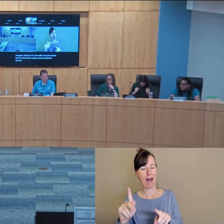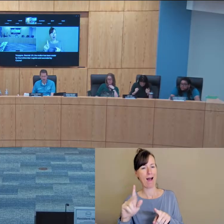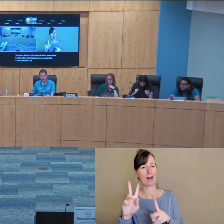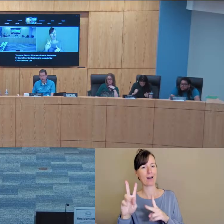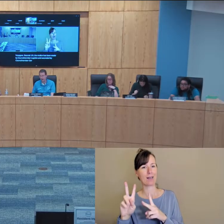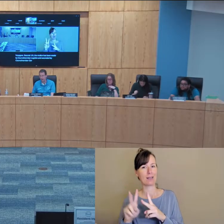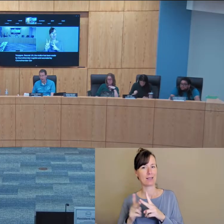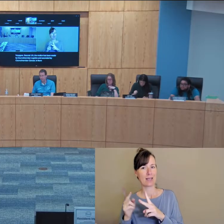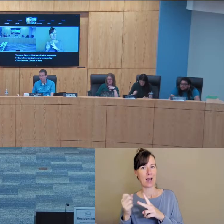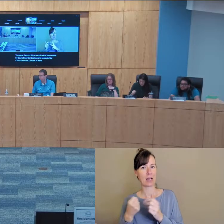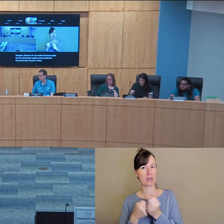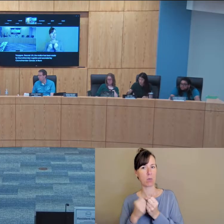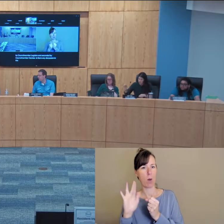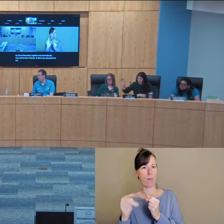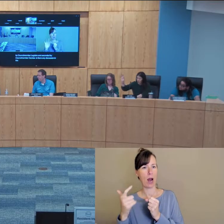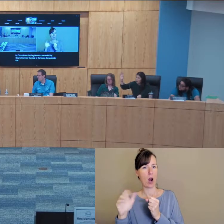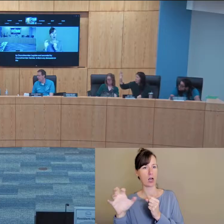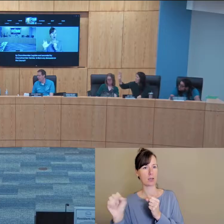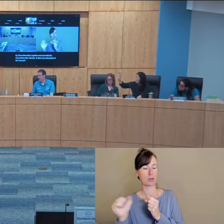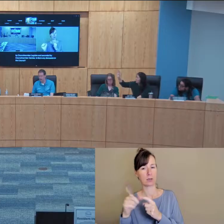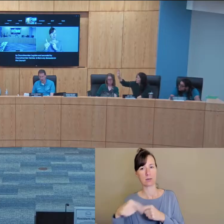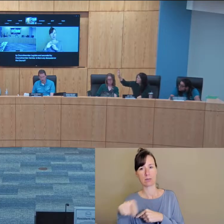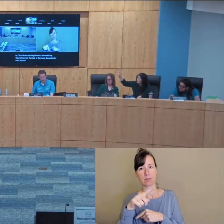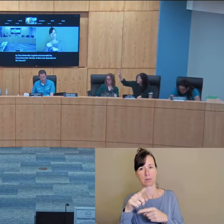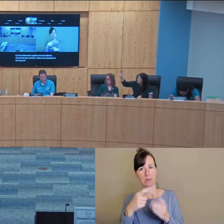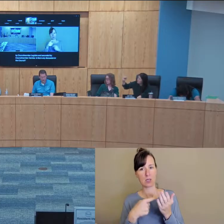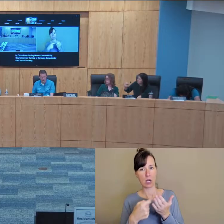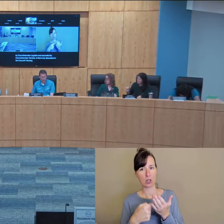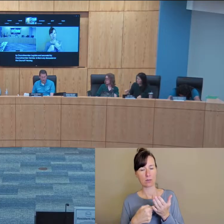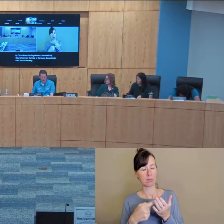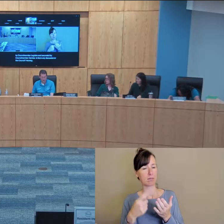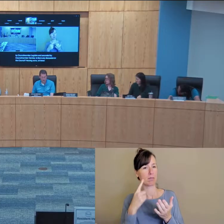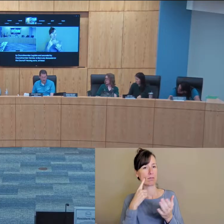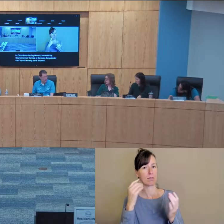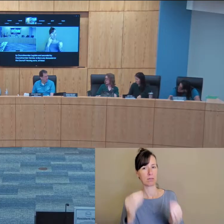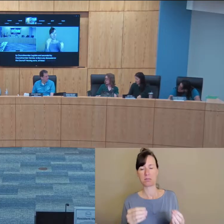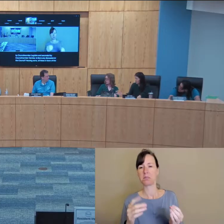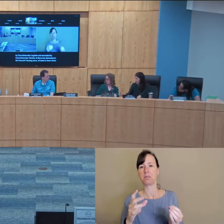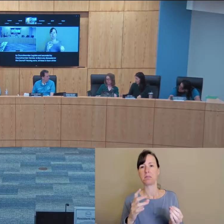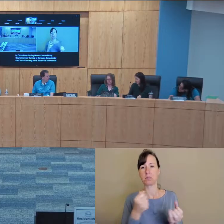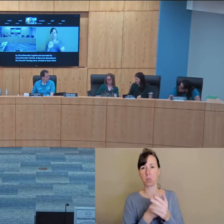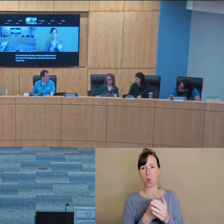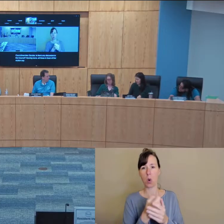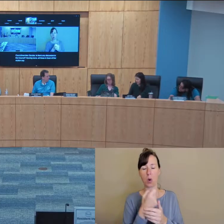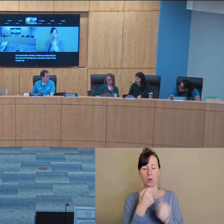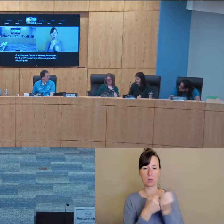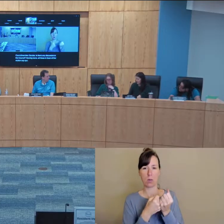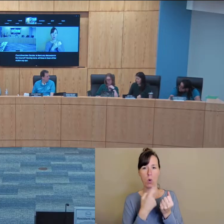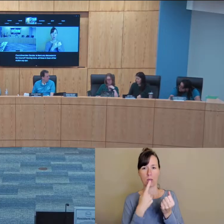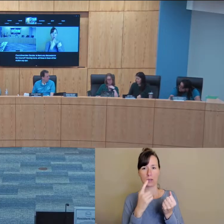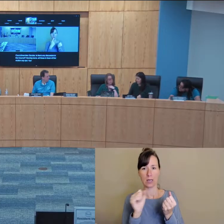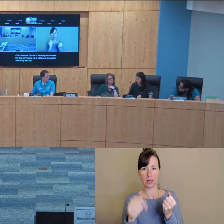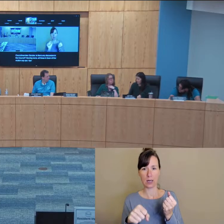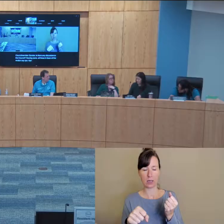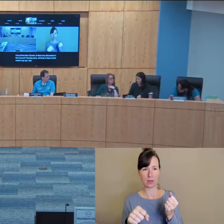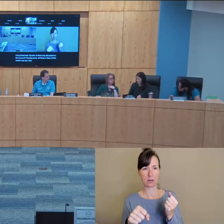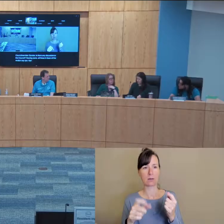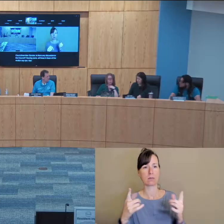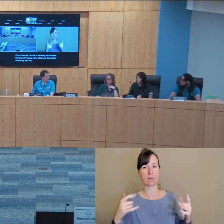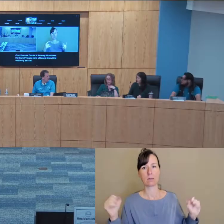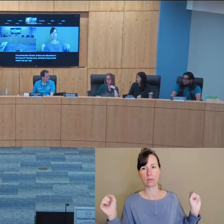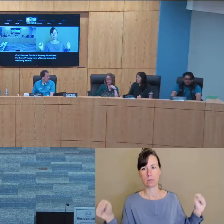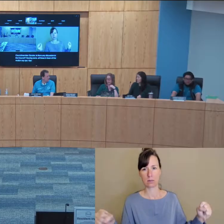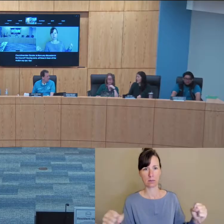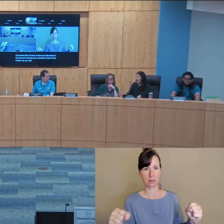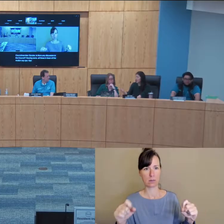Is there any discussion in the council? Hearing none, all those in favor of the motion say aye. Aye.